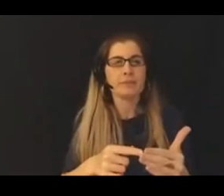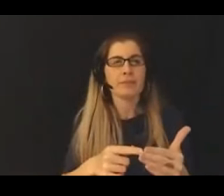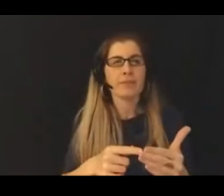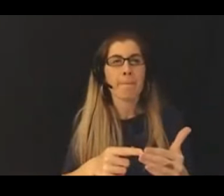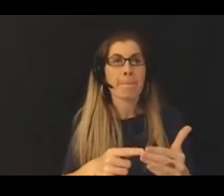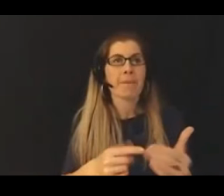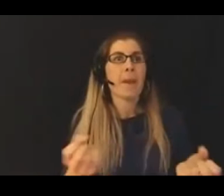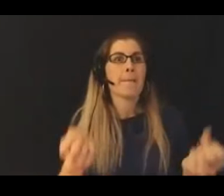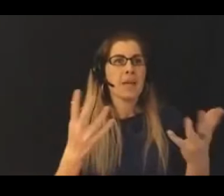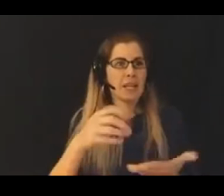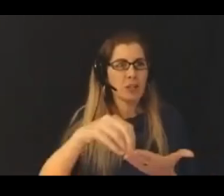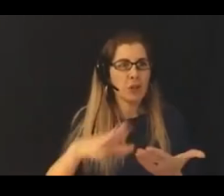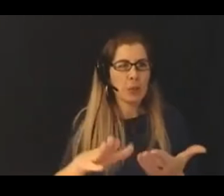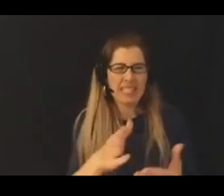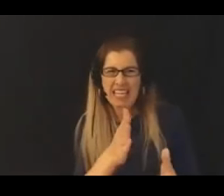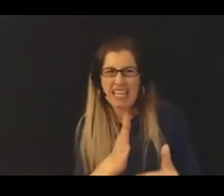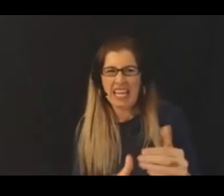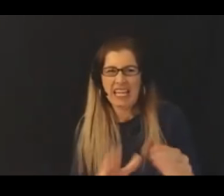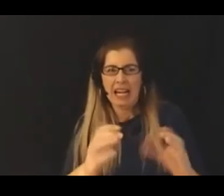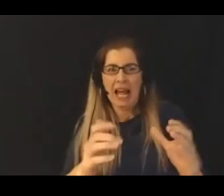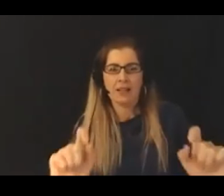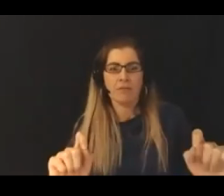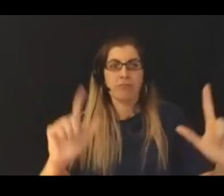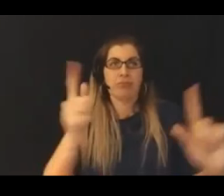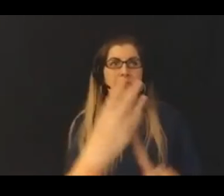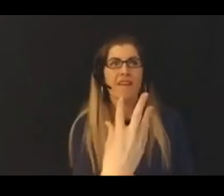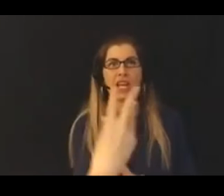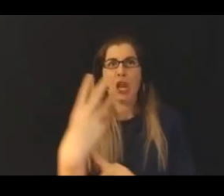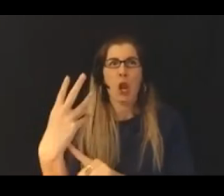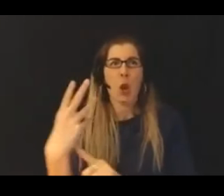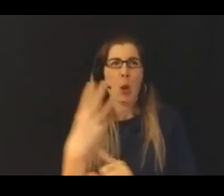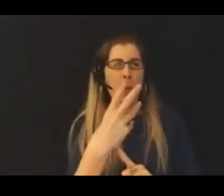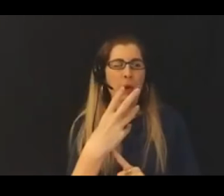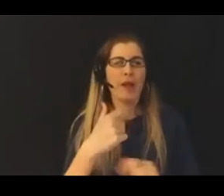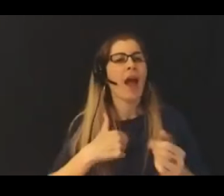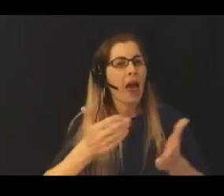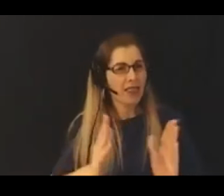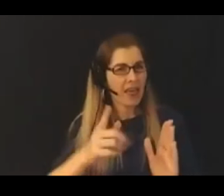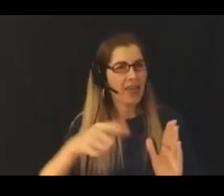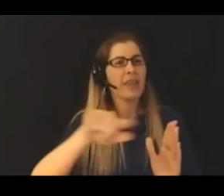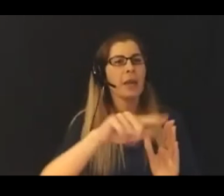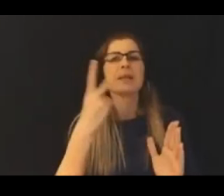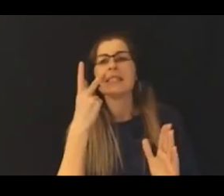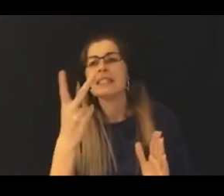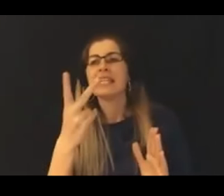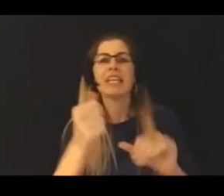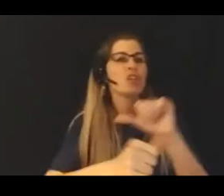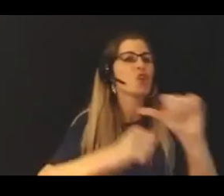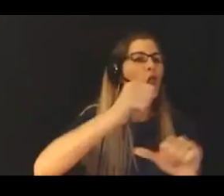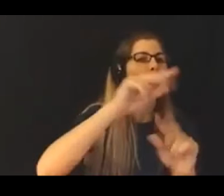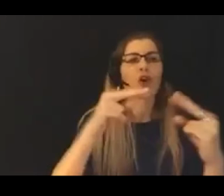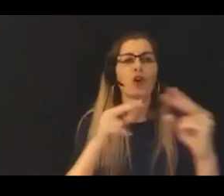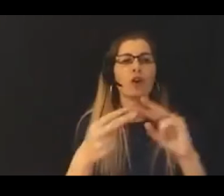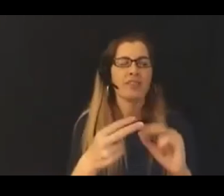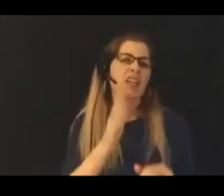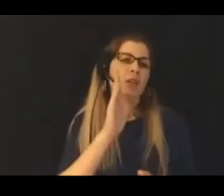turn their camera on right at the end of class, because I'll do allow the dancers to witness each other. So we'll learn a phrase, a